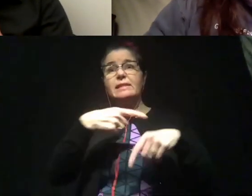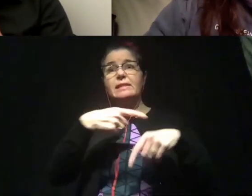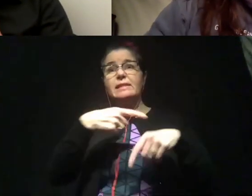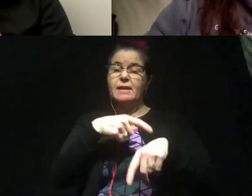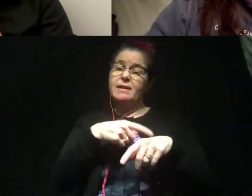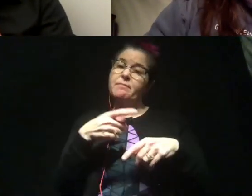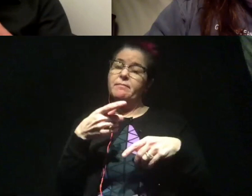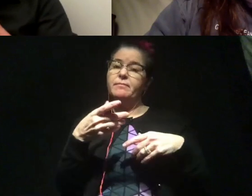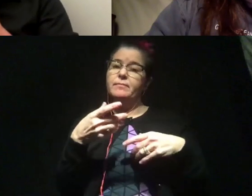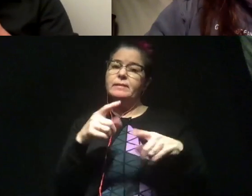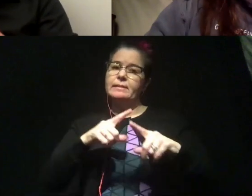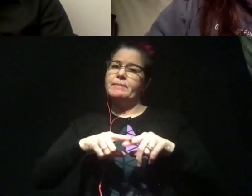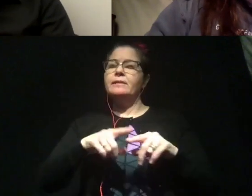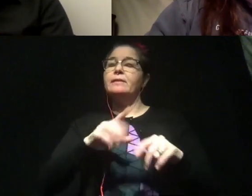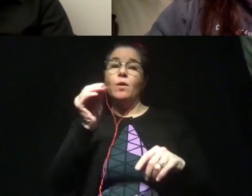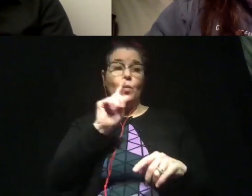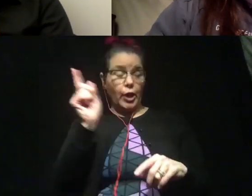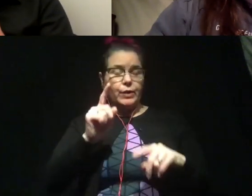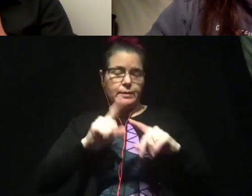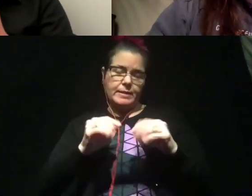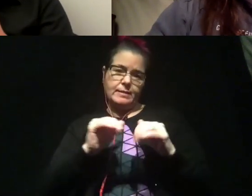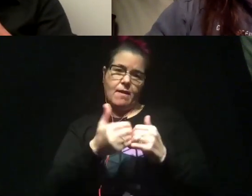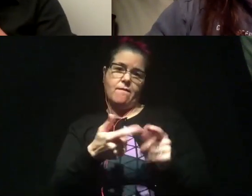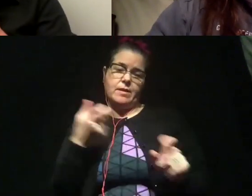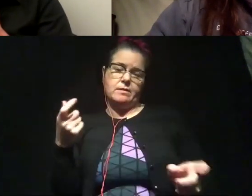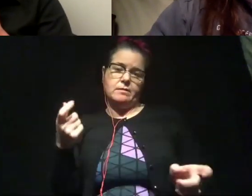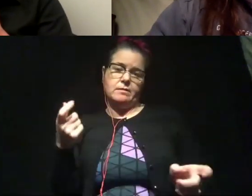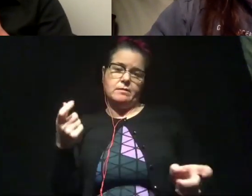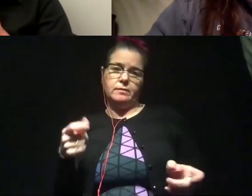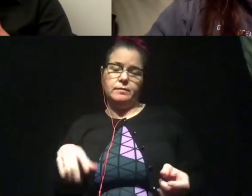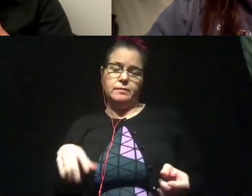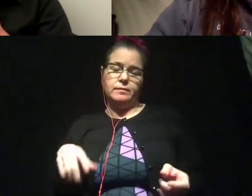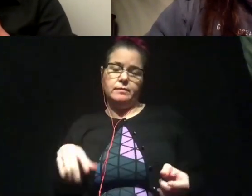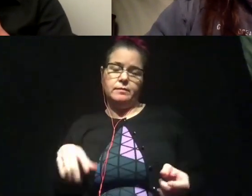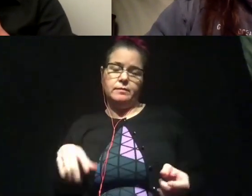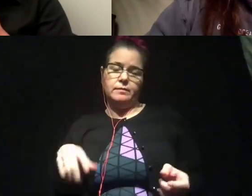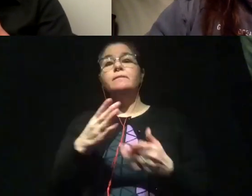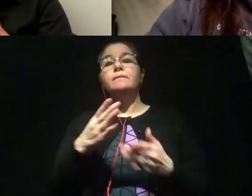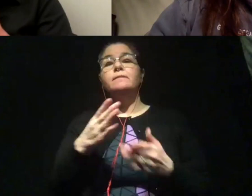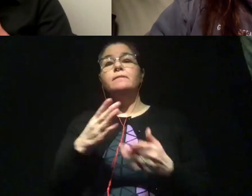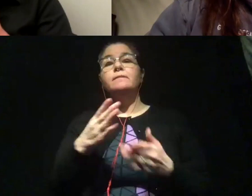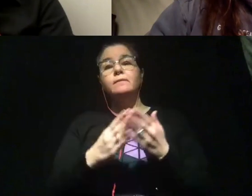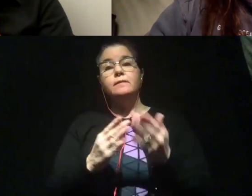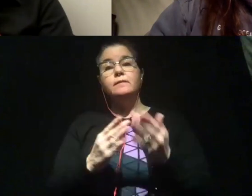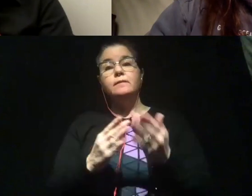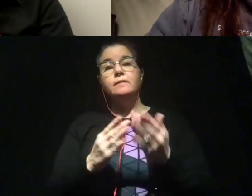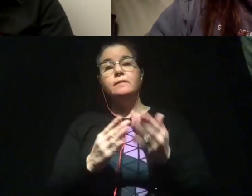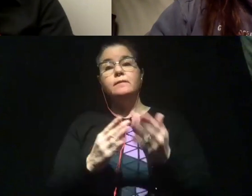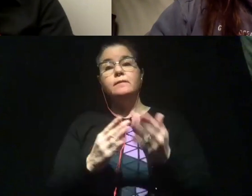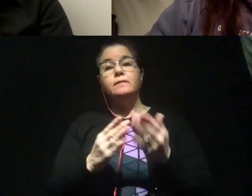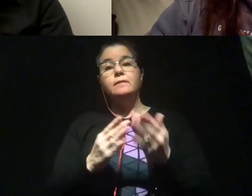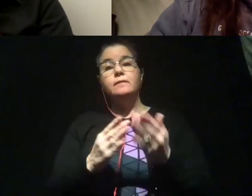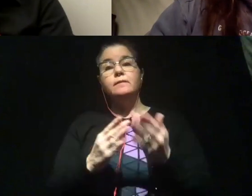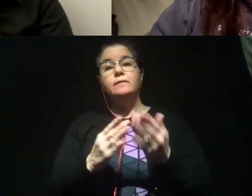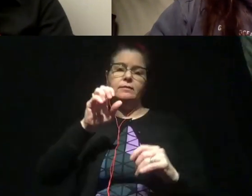places than it does in other places. Some of what we're doing is actually putting measurements that help the satellites measure the ice